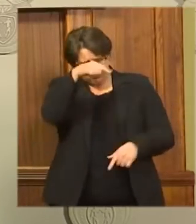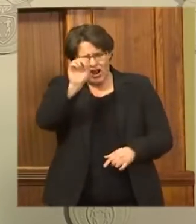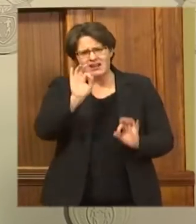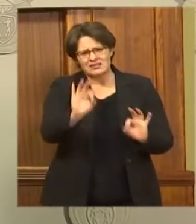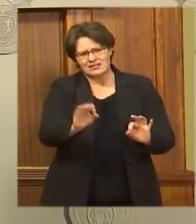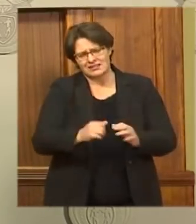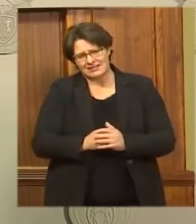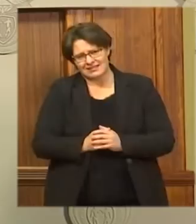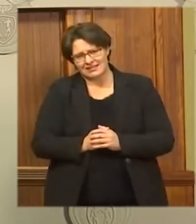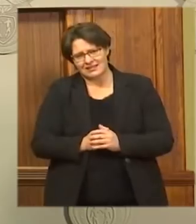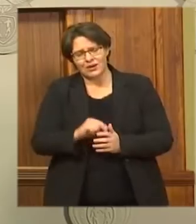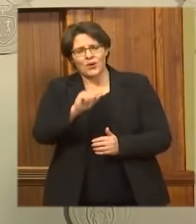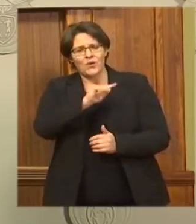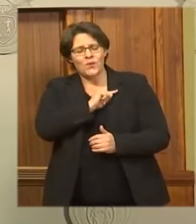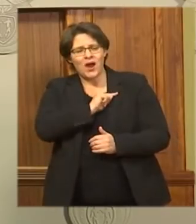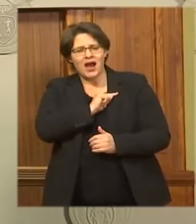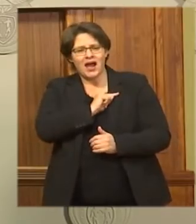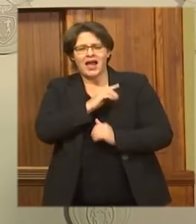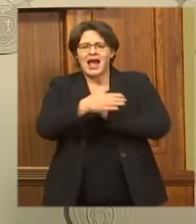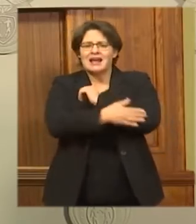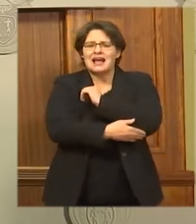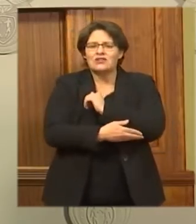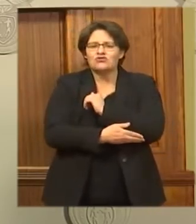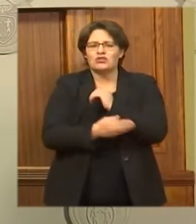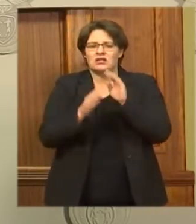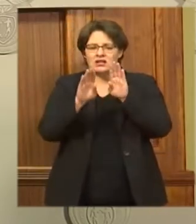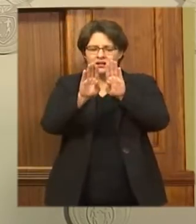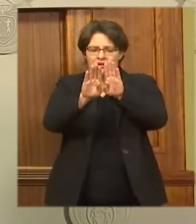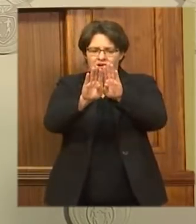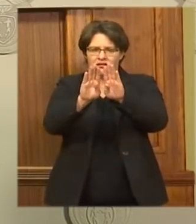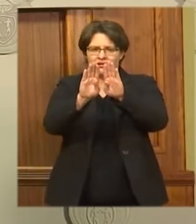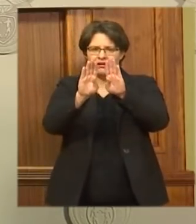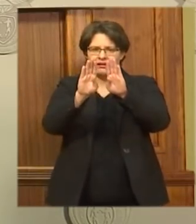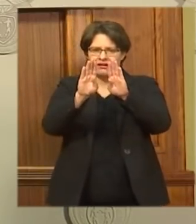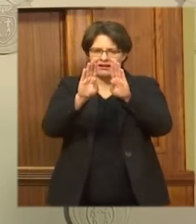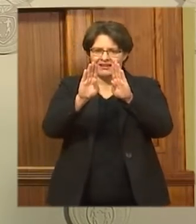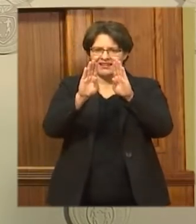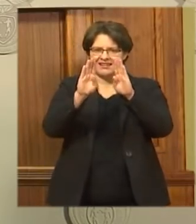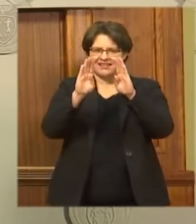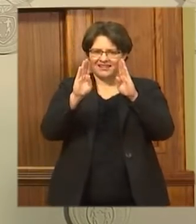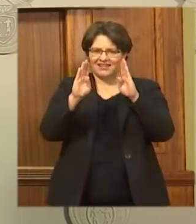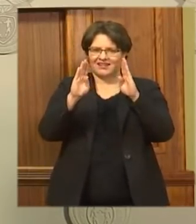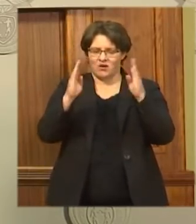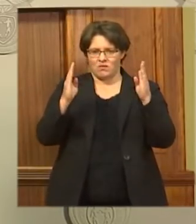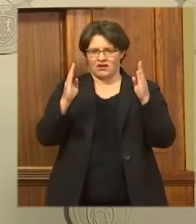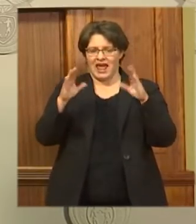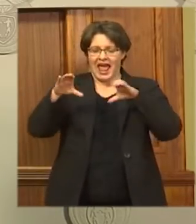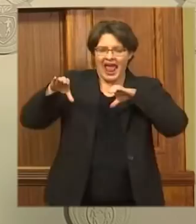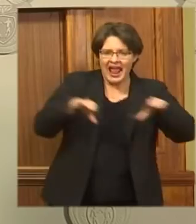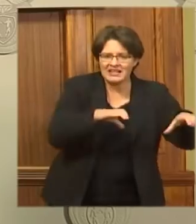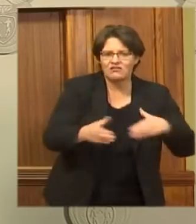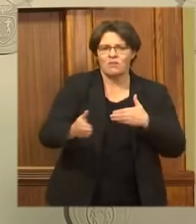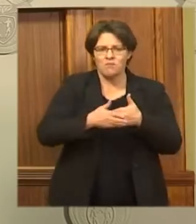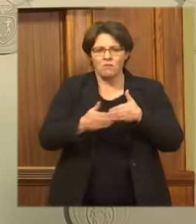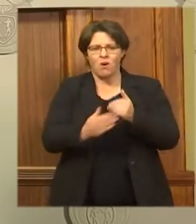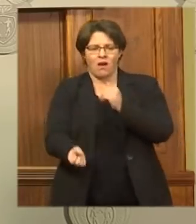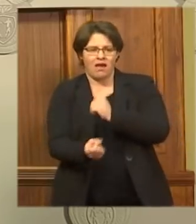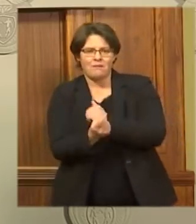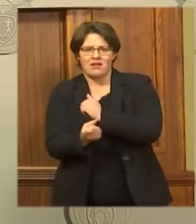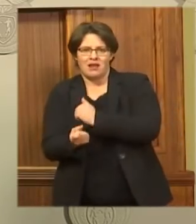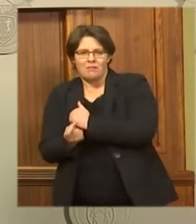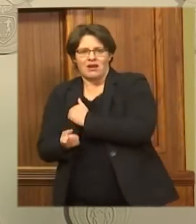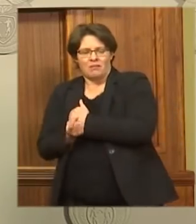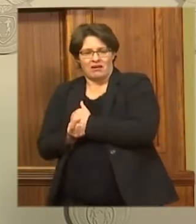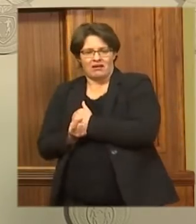because as the country gradually opens up, as we resume more activities,